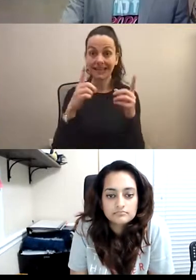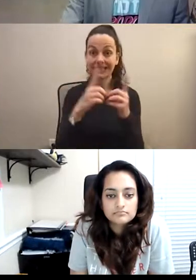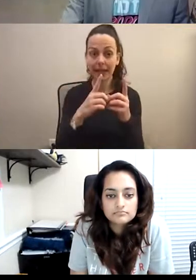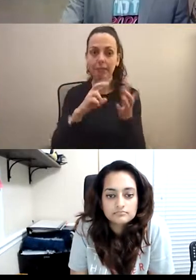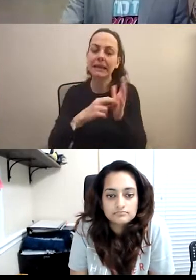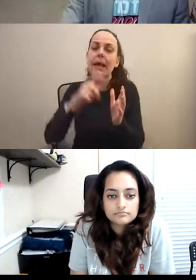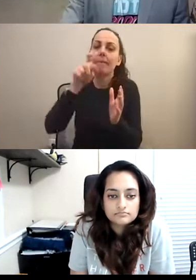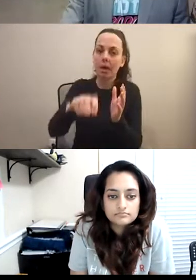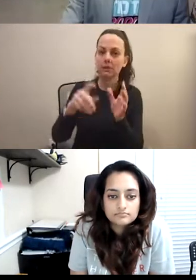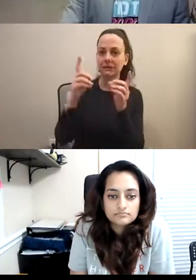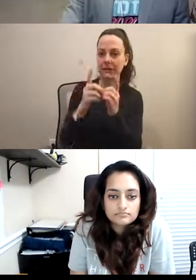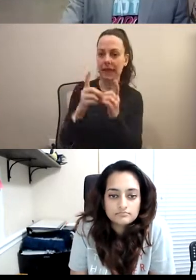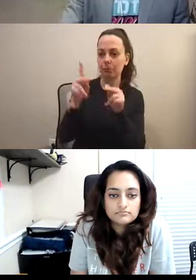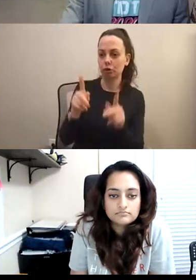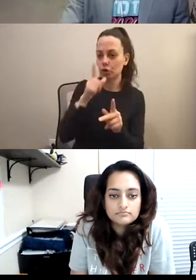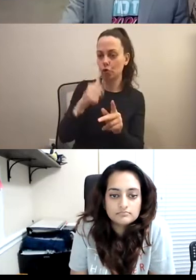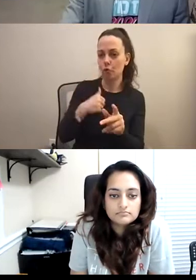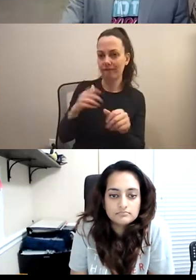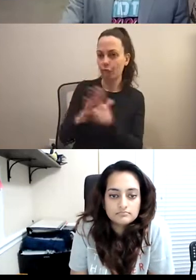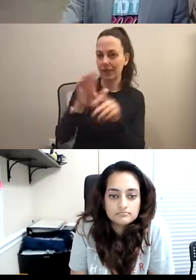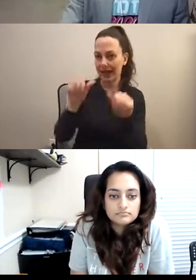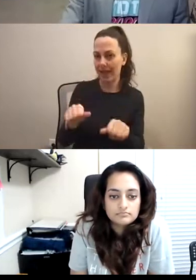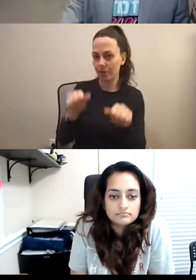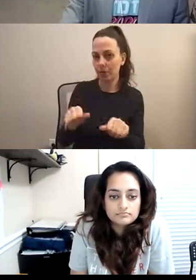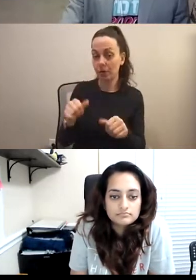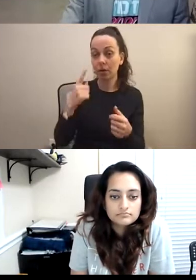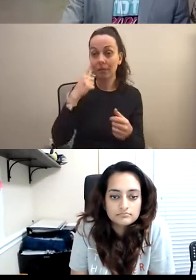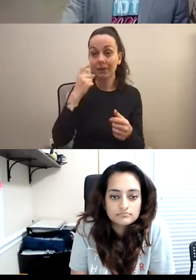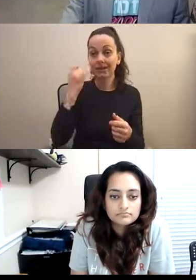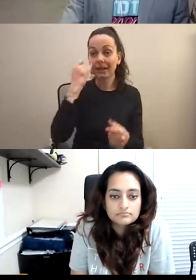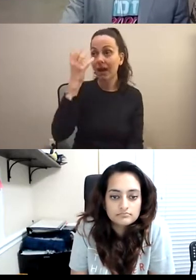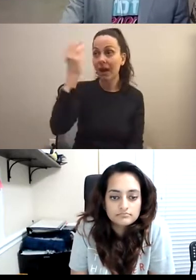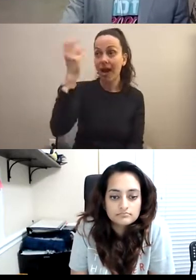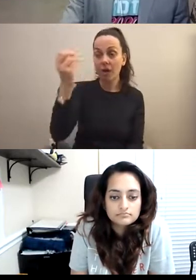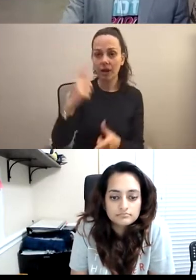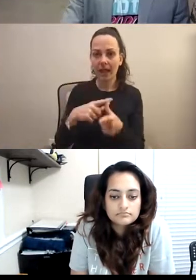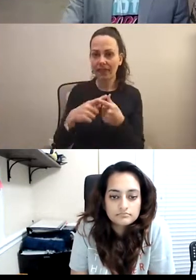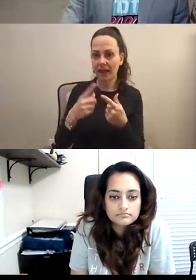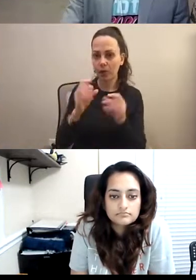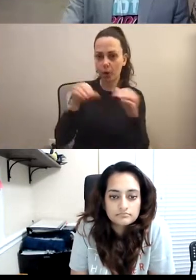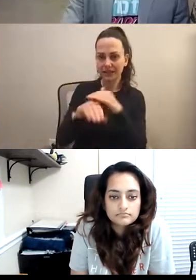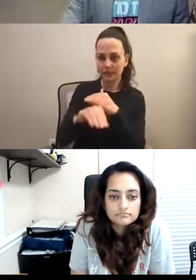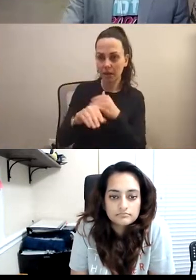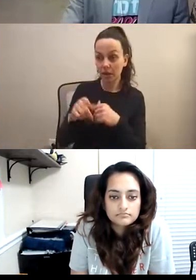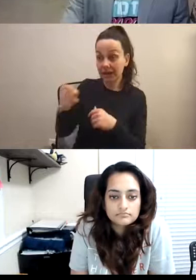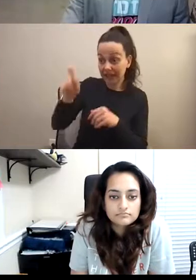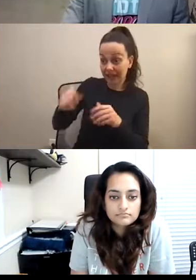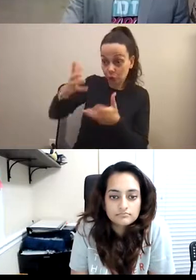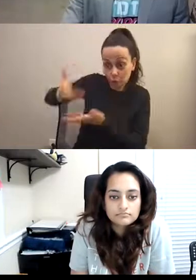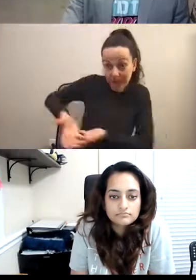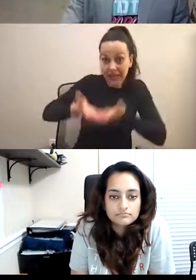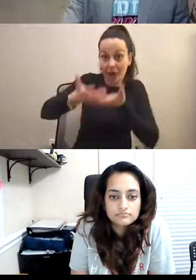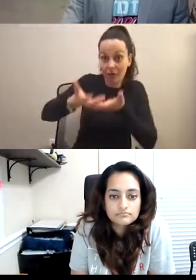able-bodied person, because what if we go out somewhere and it's not accessible? I need him to carry me up these stairs so we can have a good